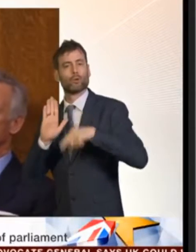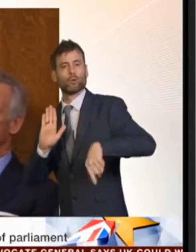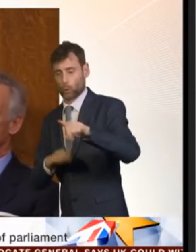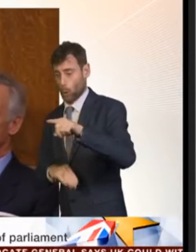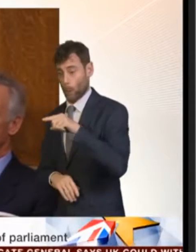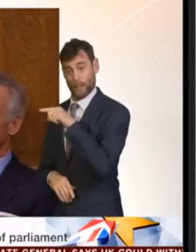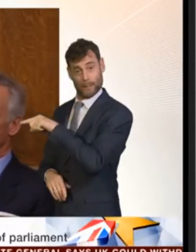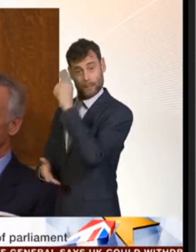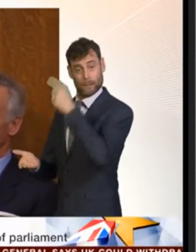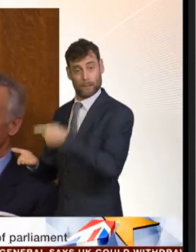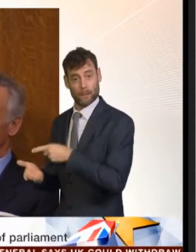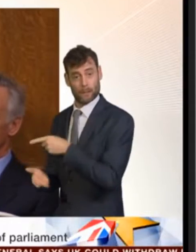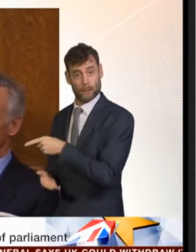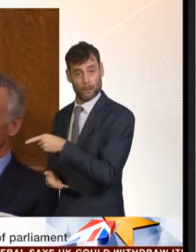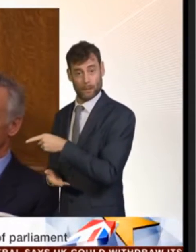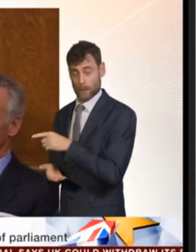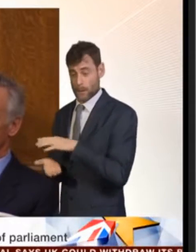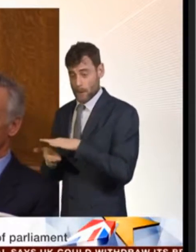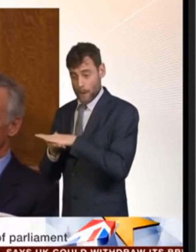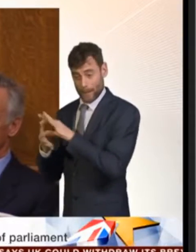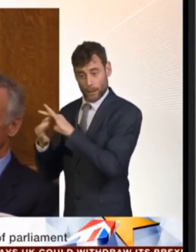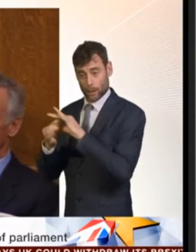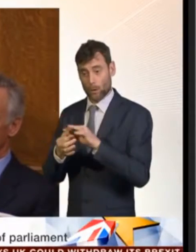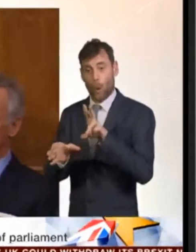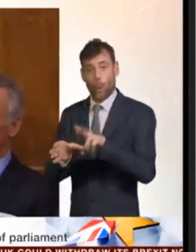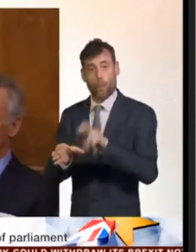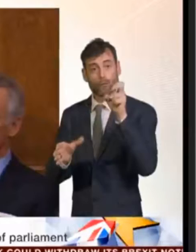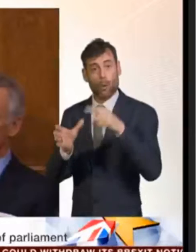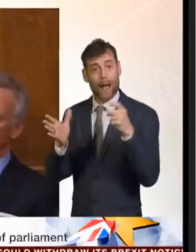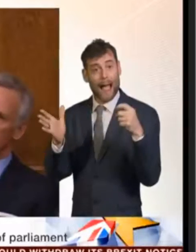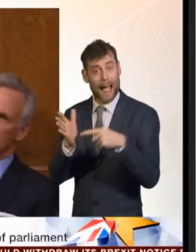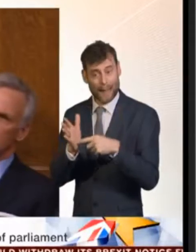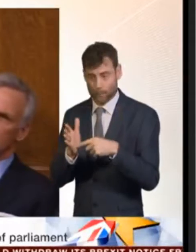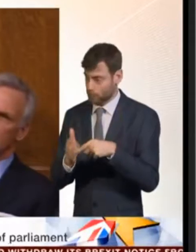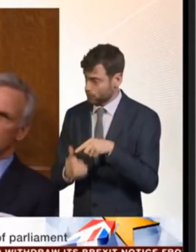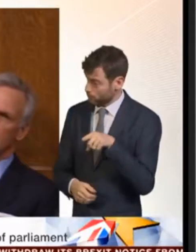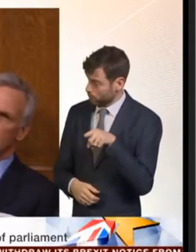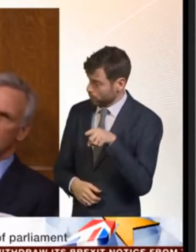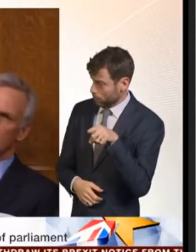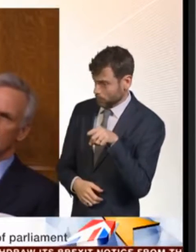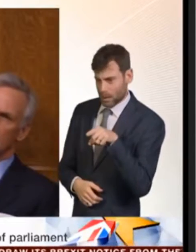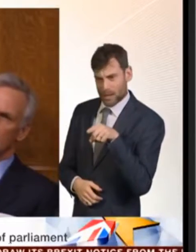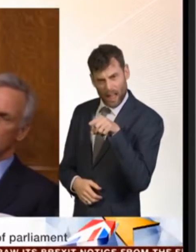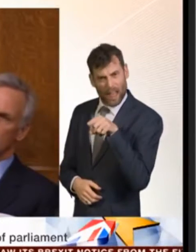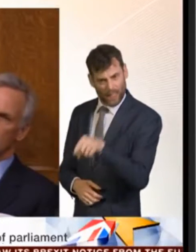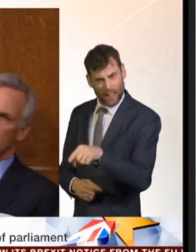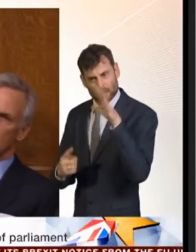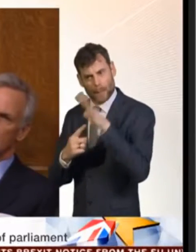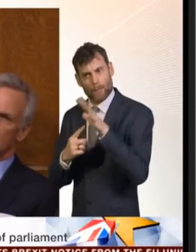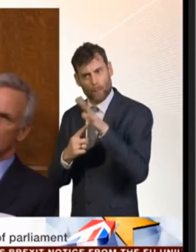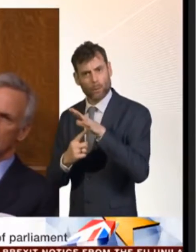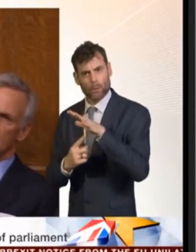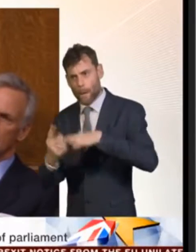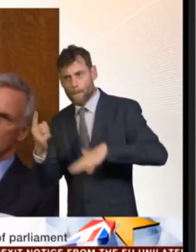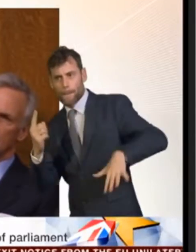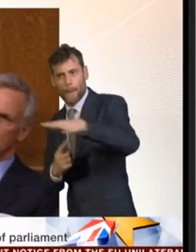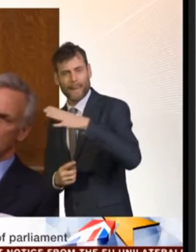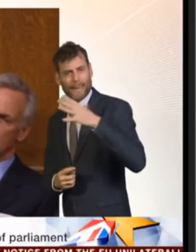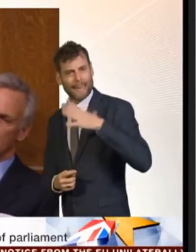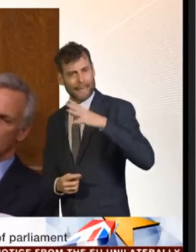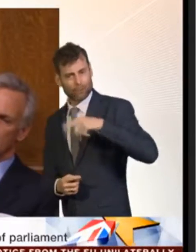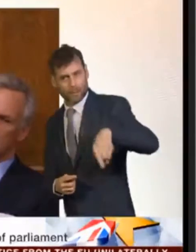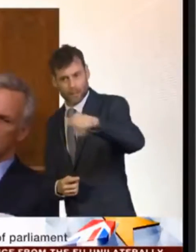in fact the Withdrawal Act of 2018 is not a matter of extreme public interest and fundamental